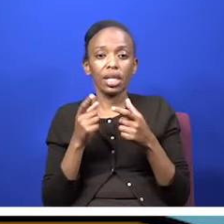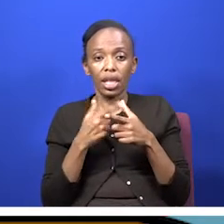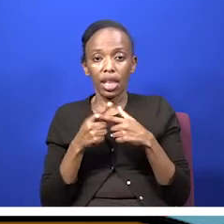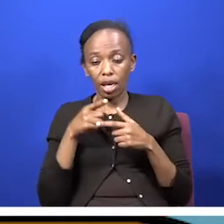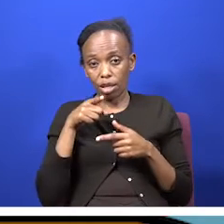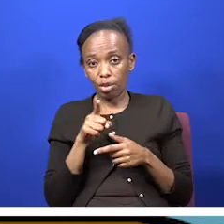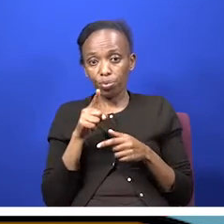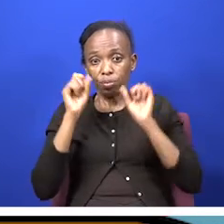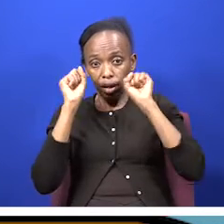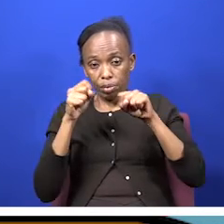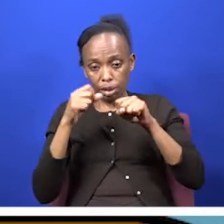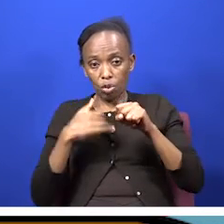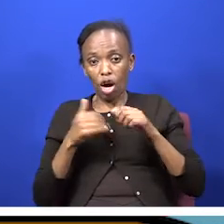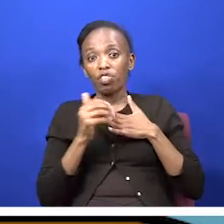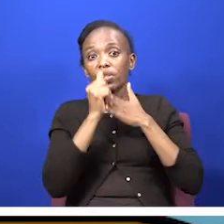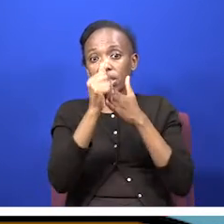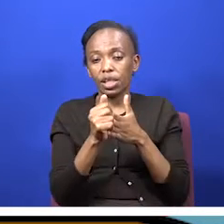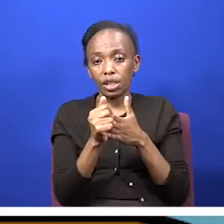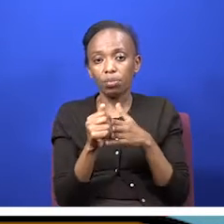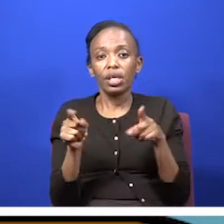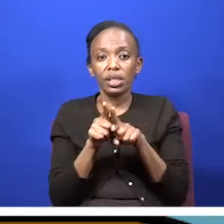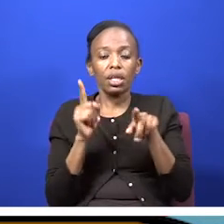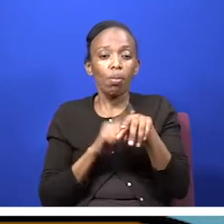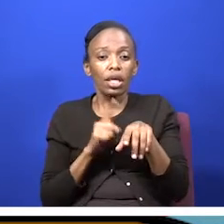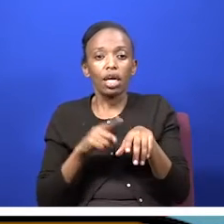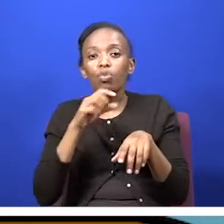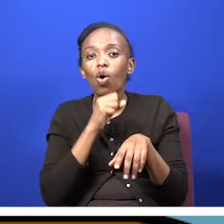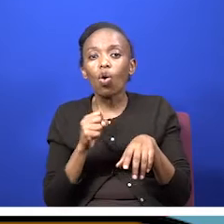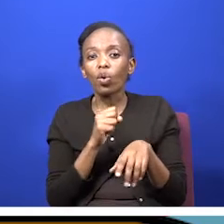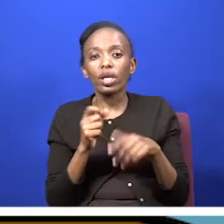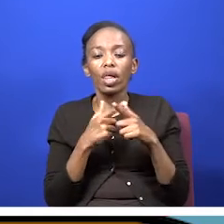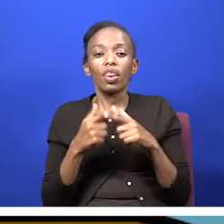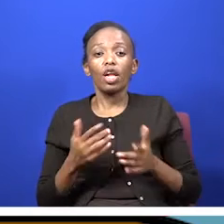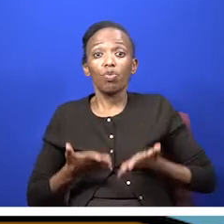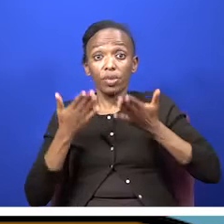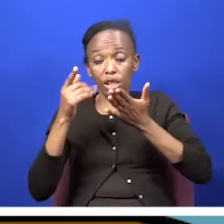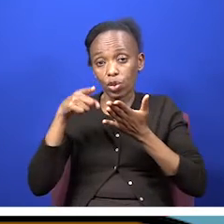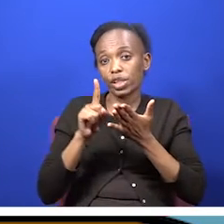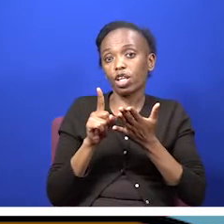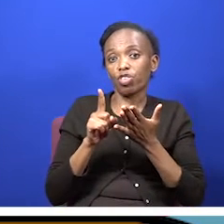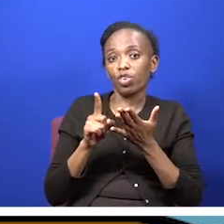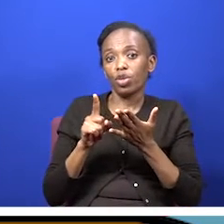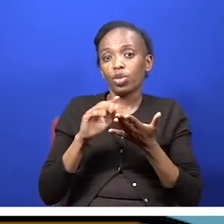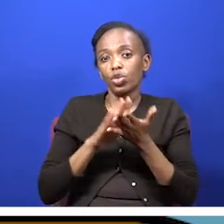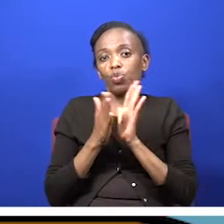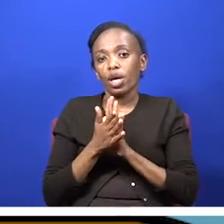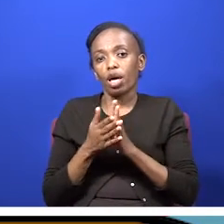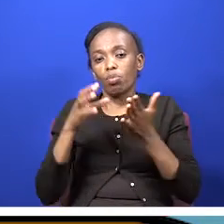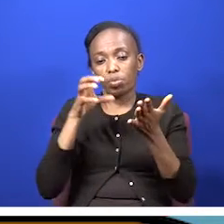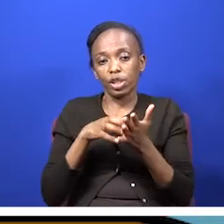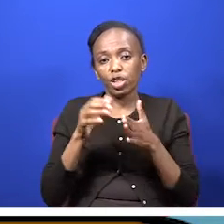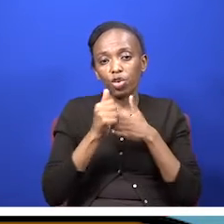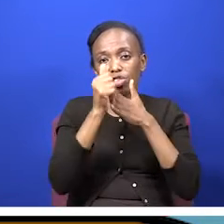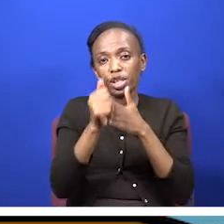comes and you can take leadership, even when you're older, you present yourself to take